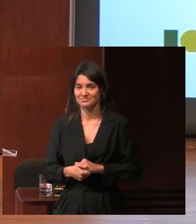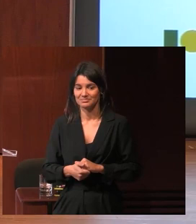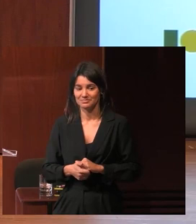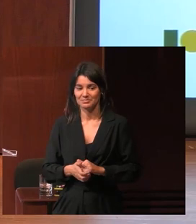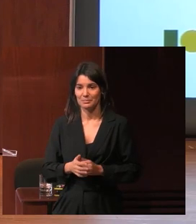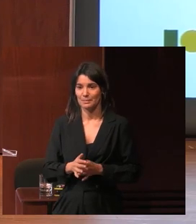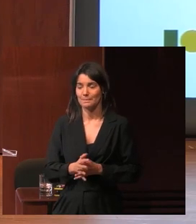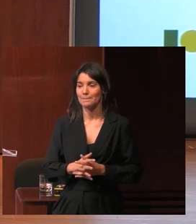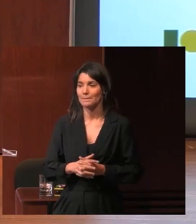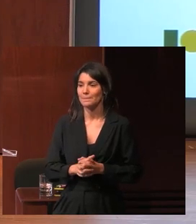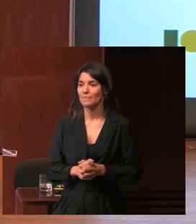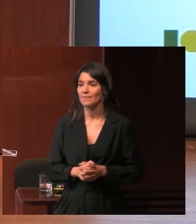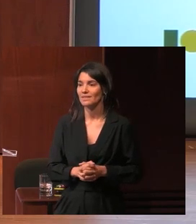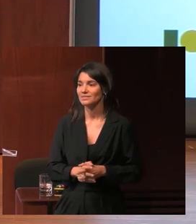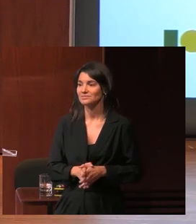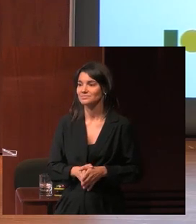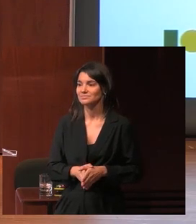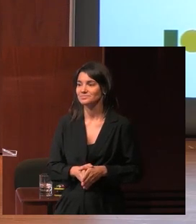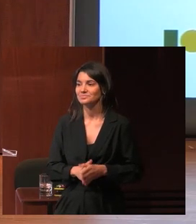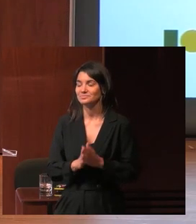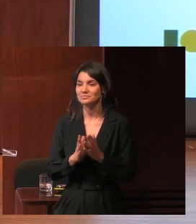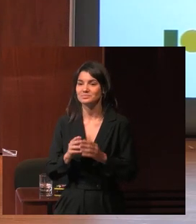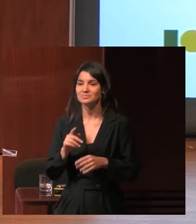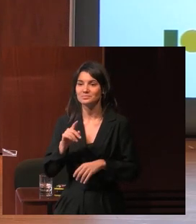And one thing